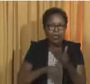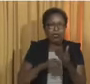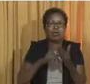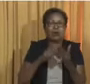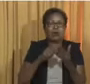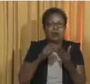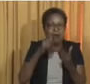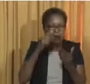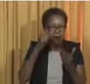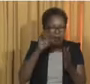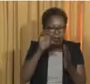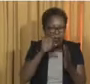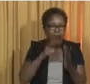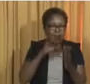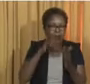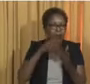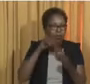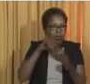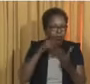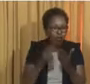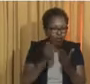the constitution-making process.